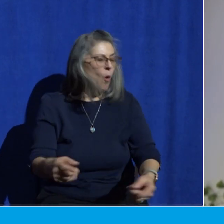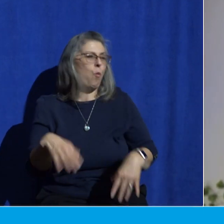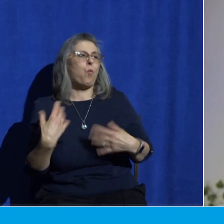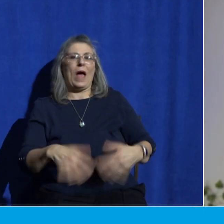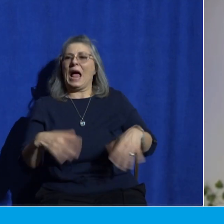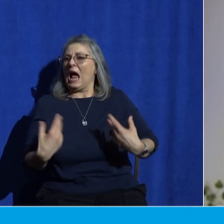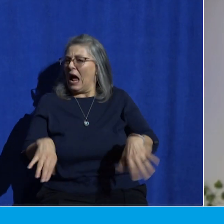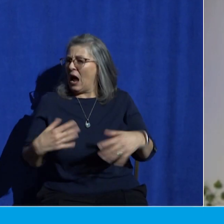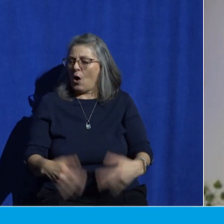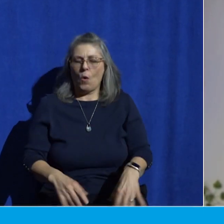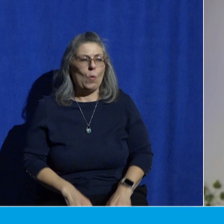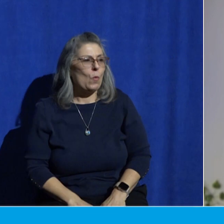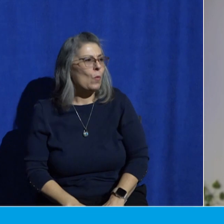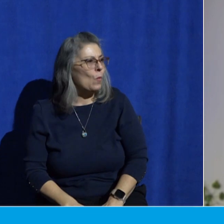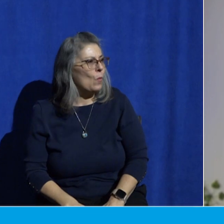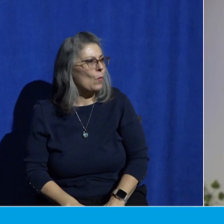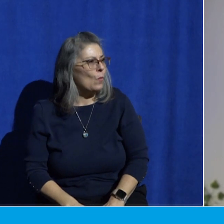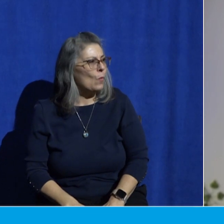And